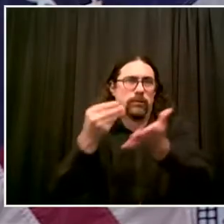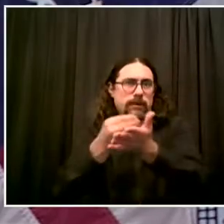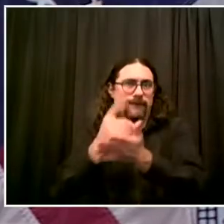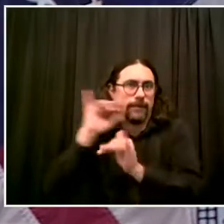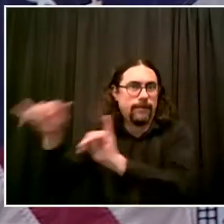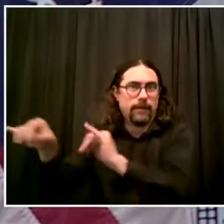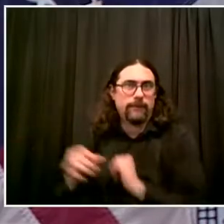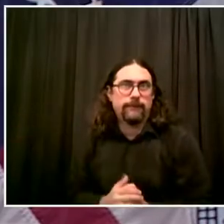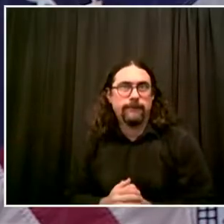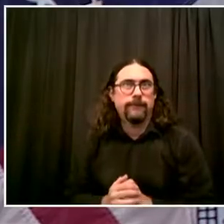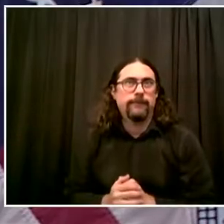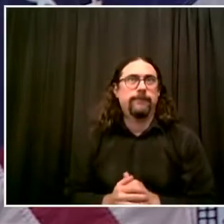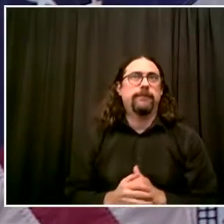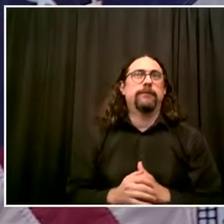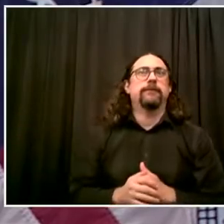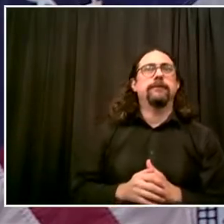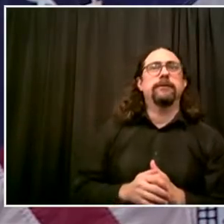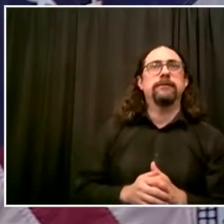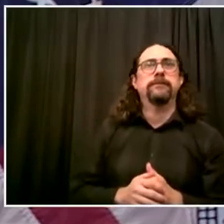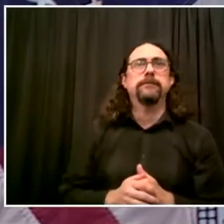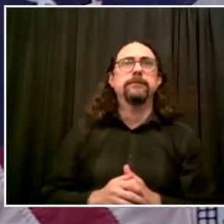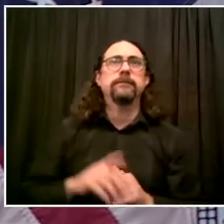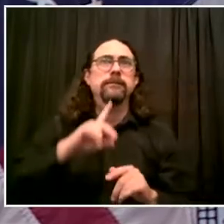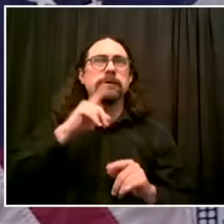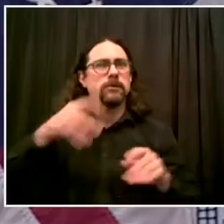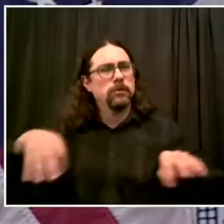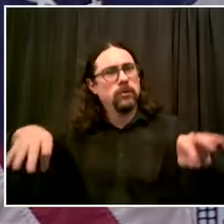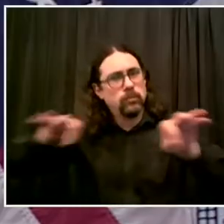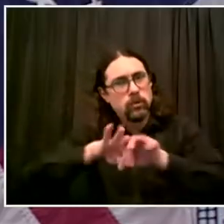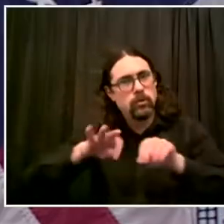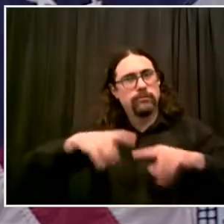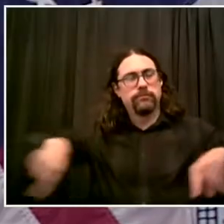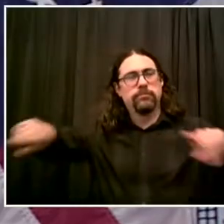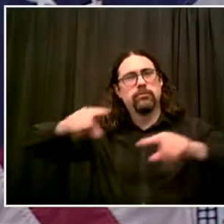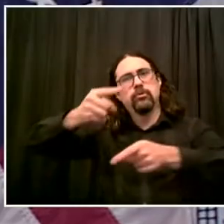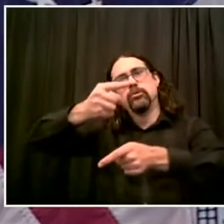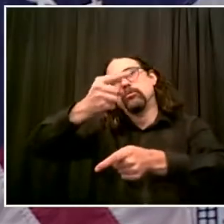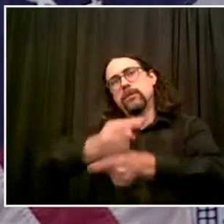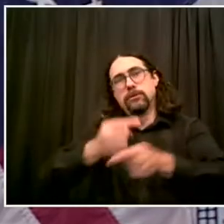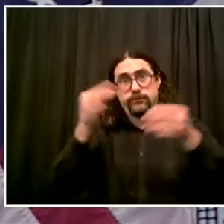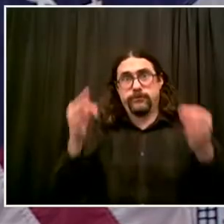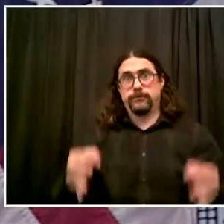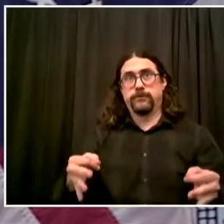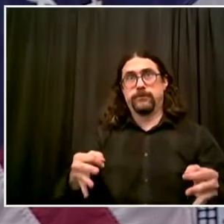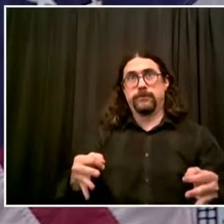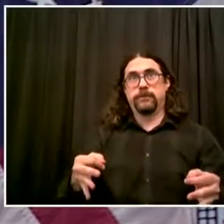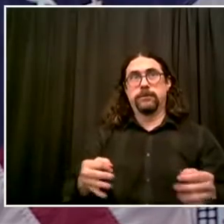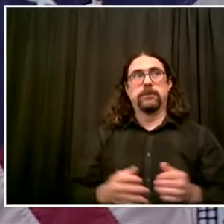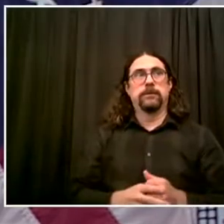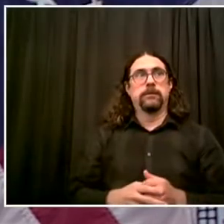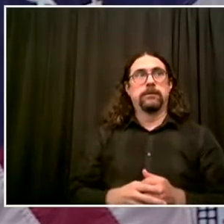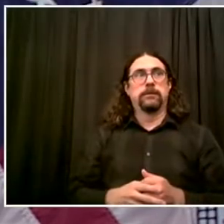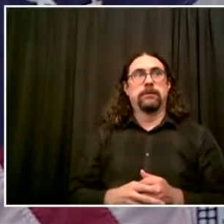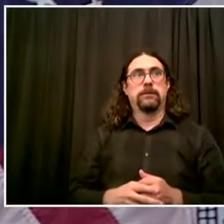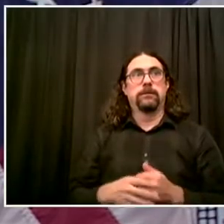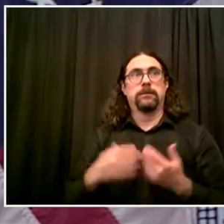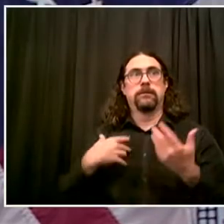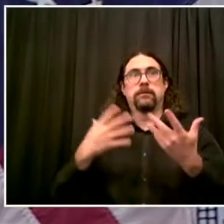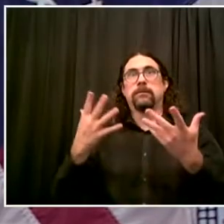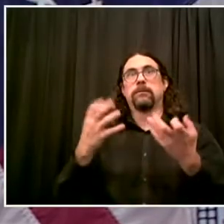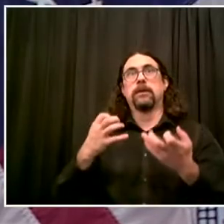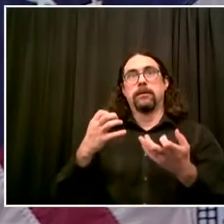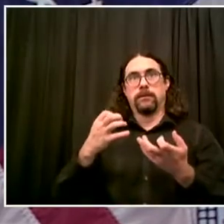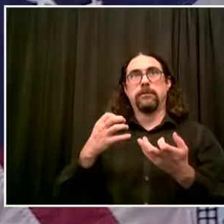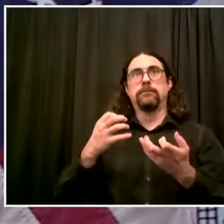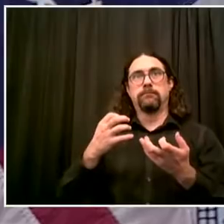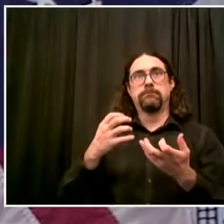people for sure, and I want to make sure we're safe. And I've talked a lot in the last few days about the challenges of safety that are growing in this city right